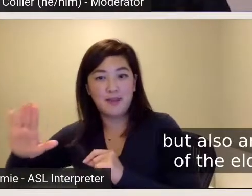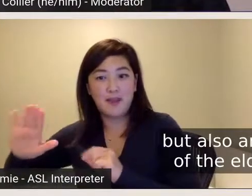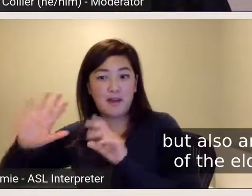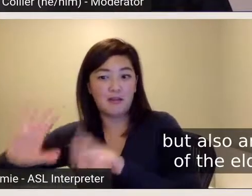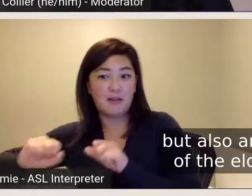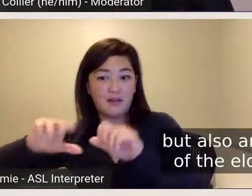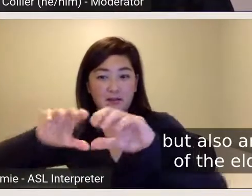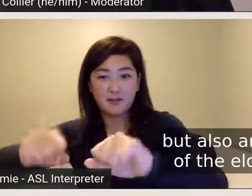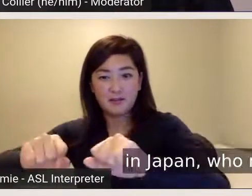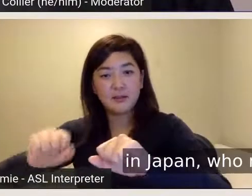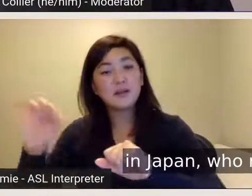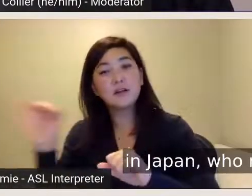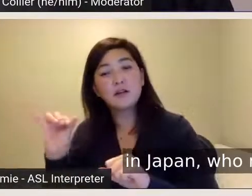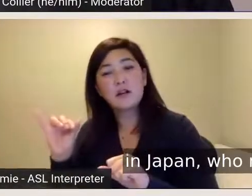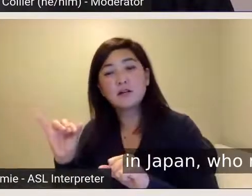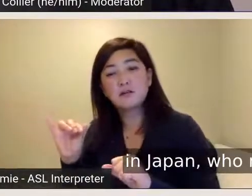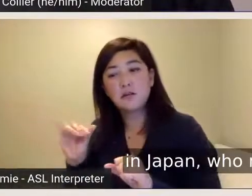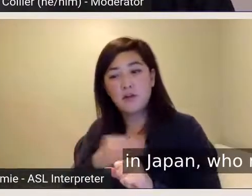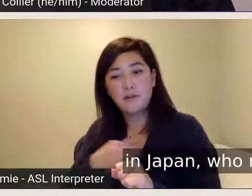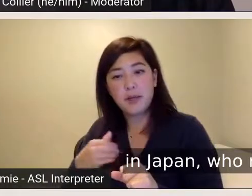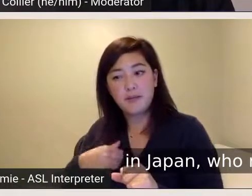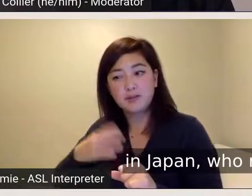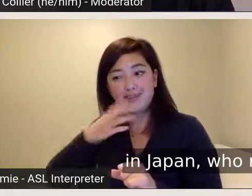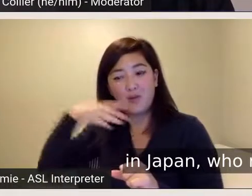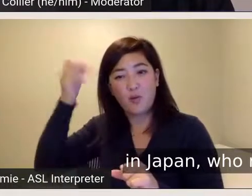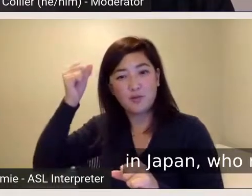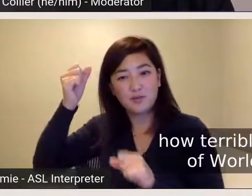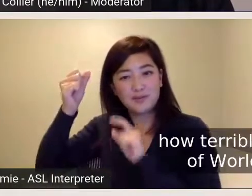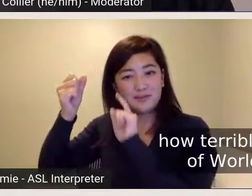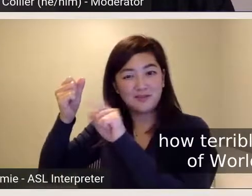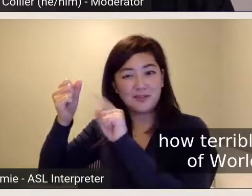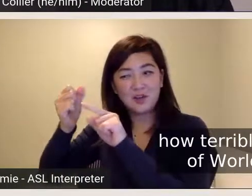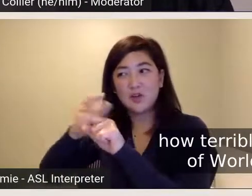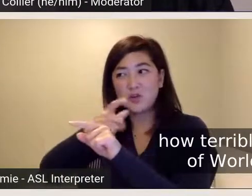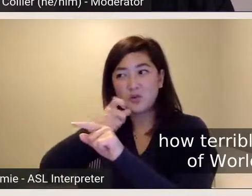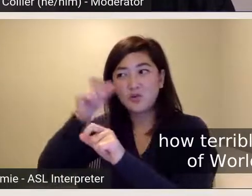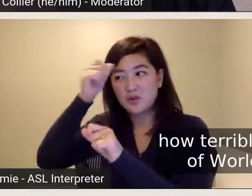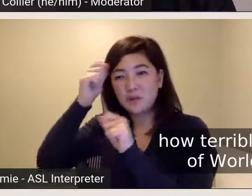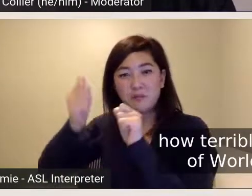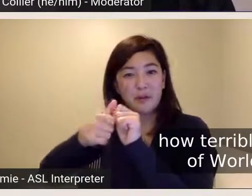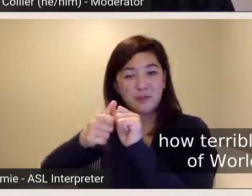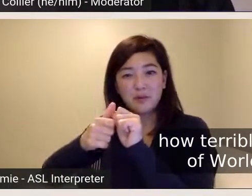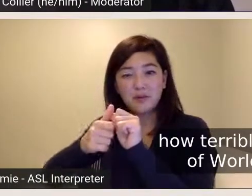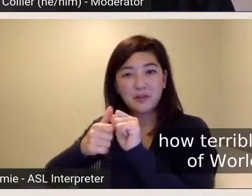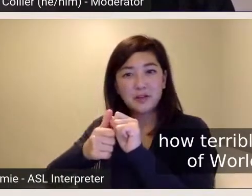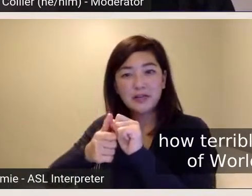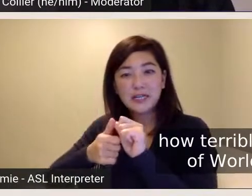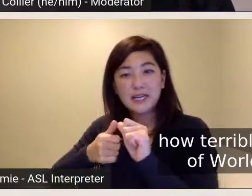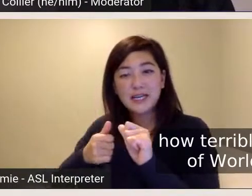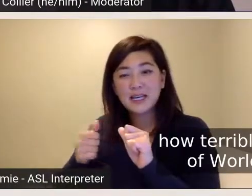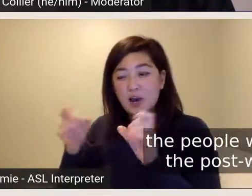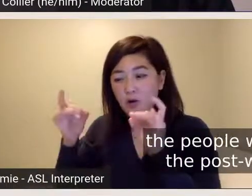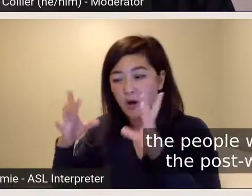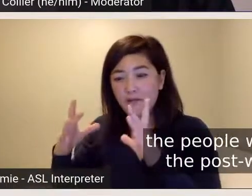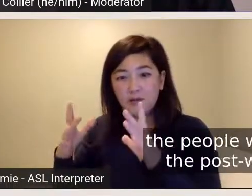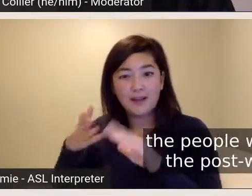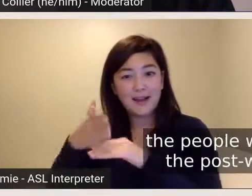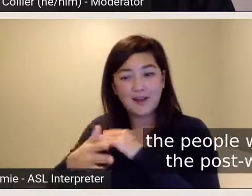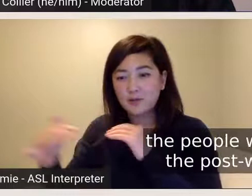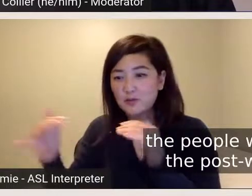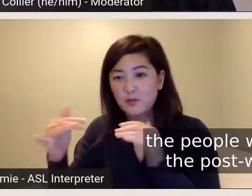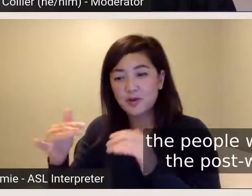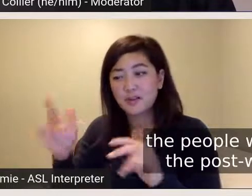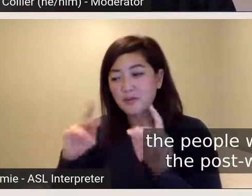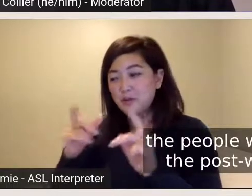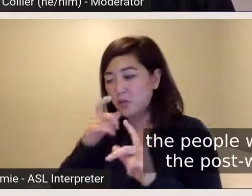elder generation in Japan who remember firsthand how terrible the aftermath of World War II was, the people who lived